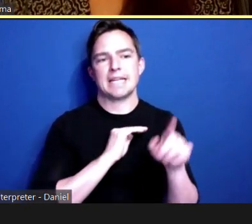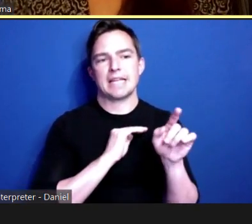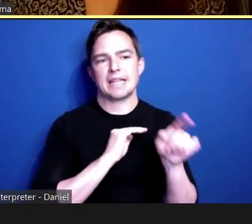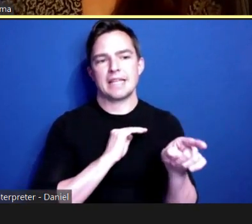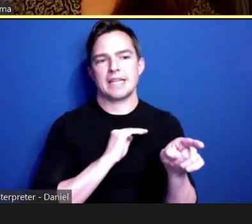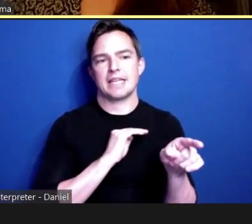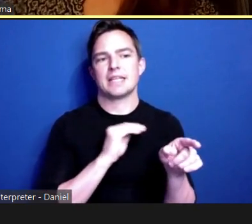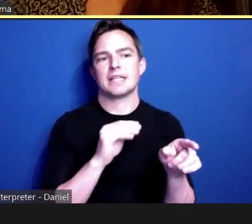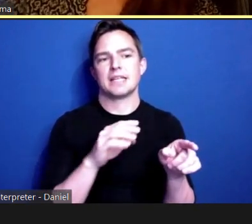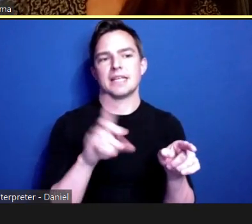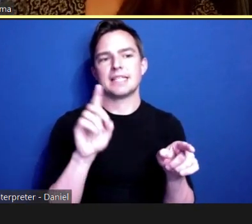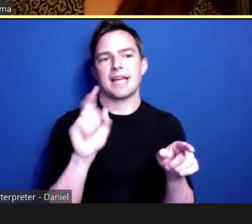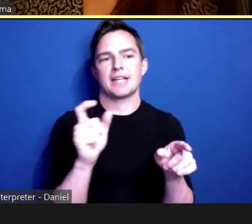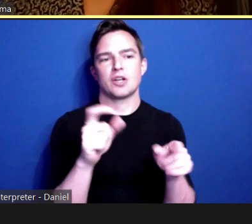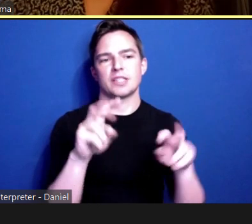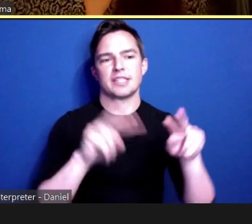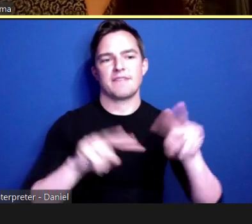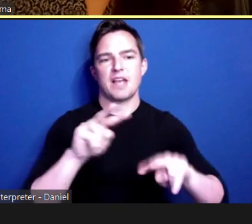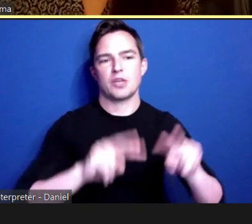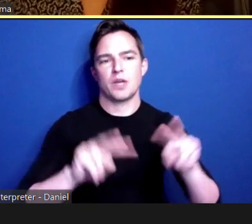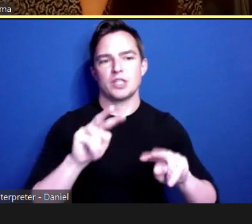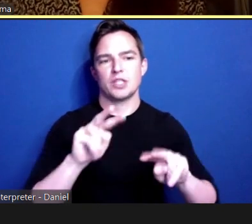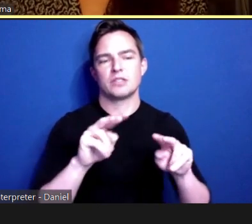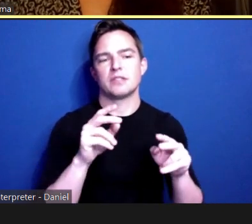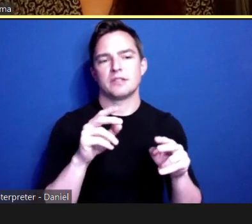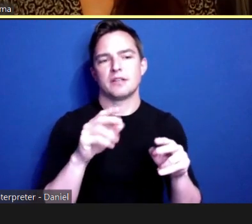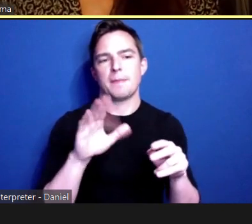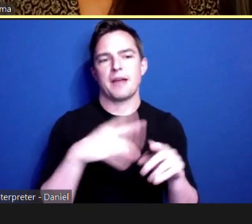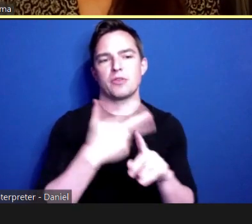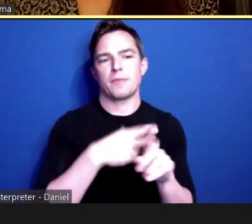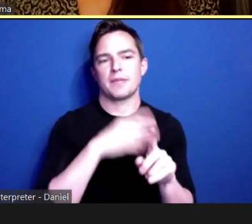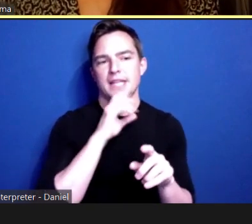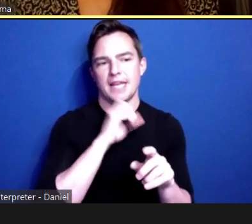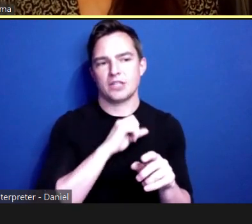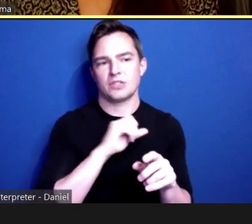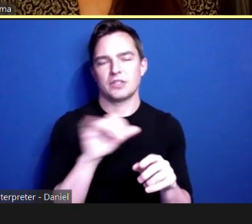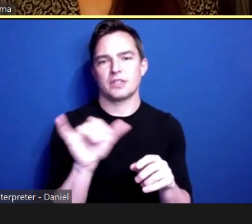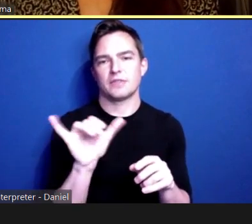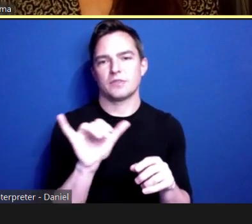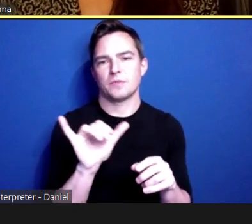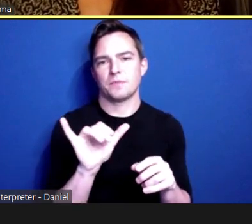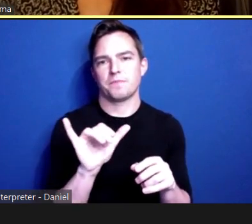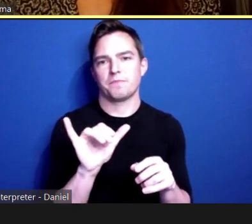the diagnostic evaluation by 3 months of age and